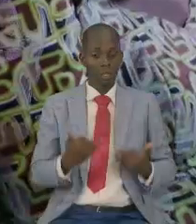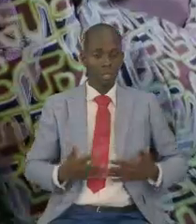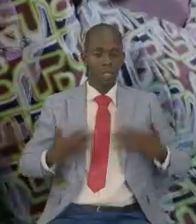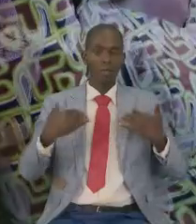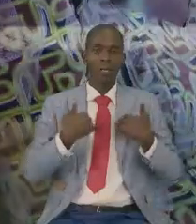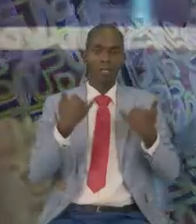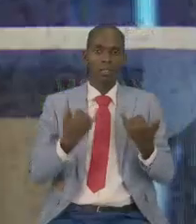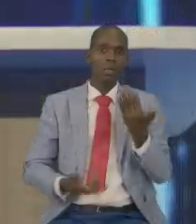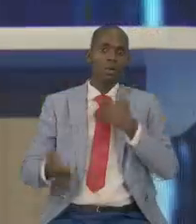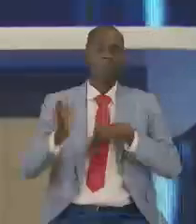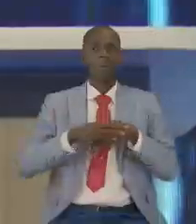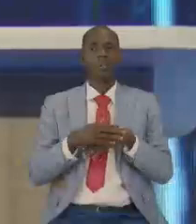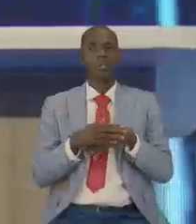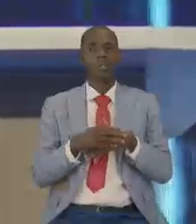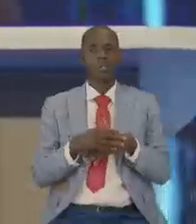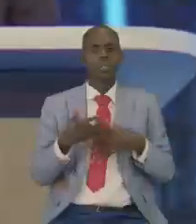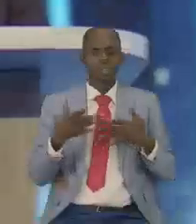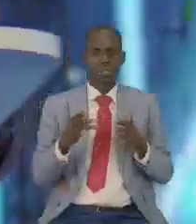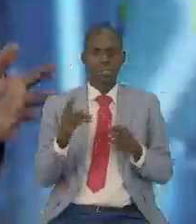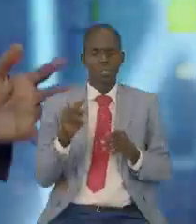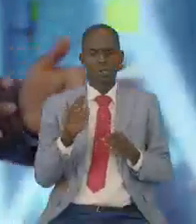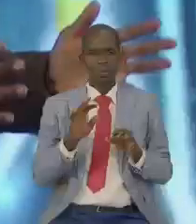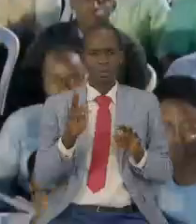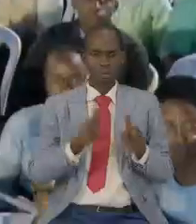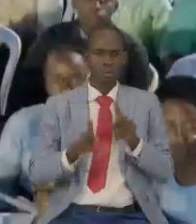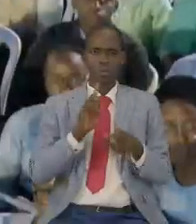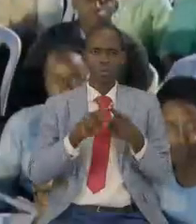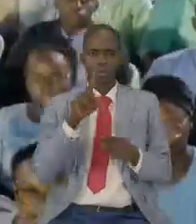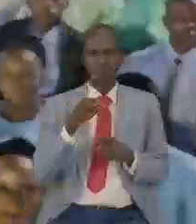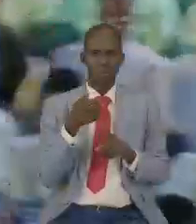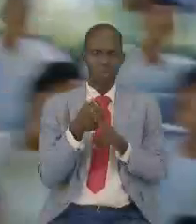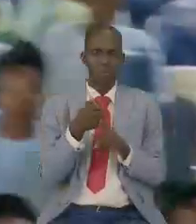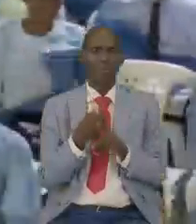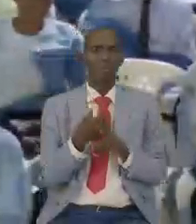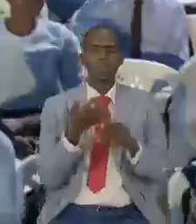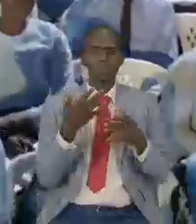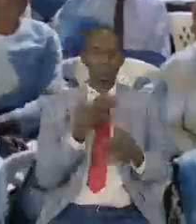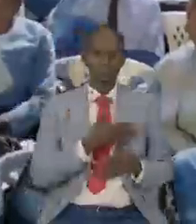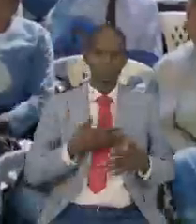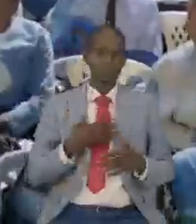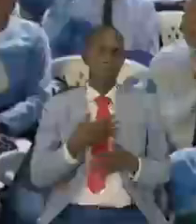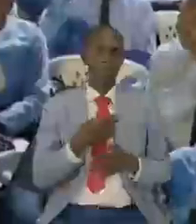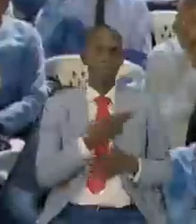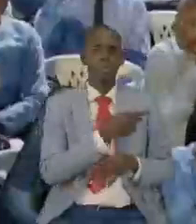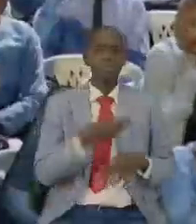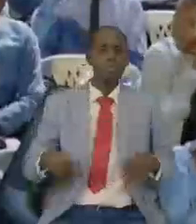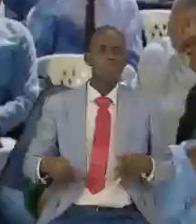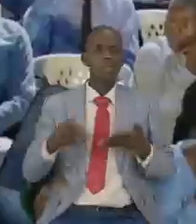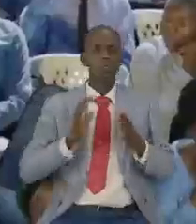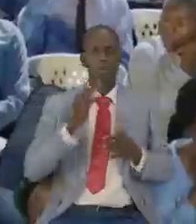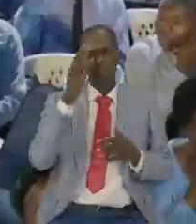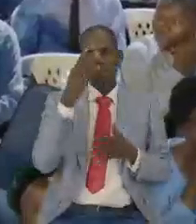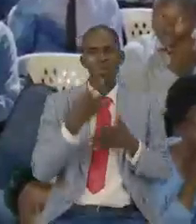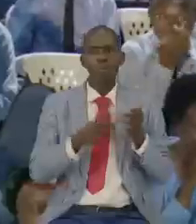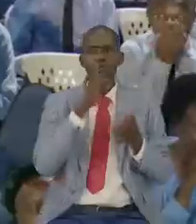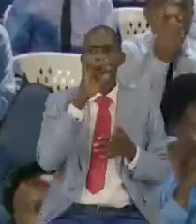by themselves, please. Let us know what really happened, and God brought this child